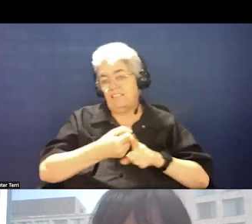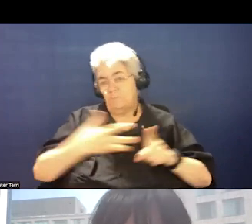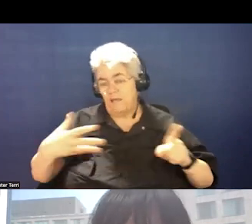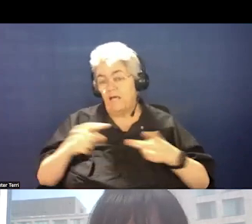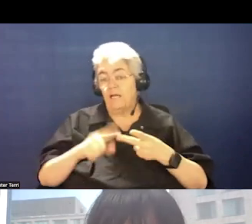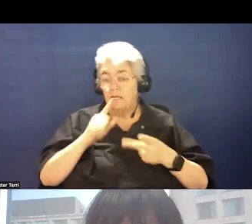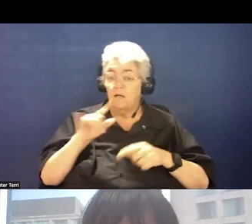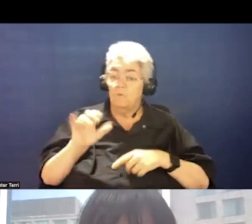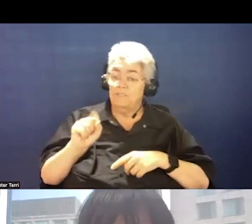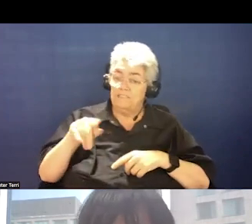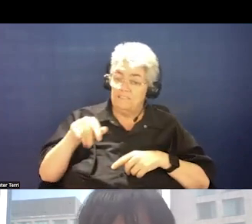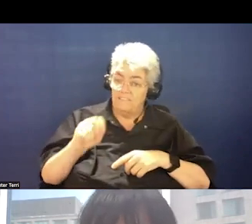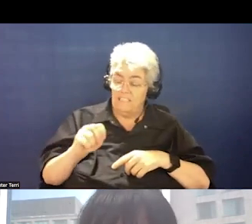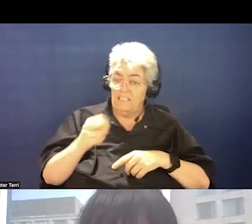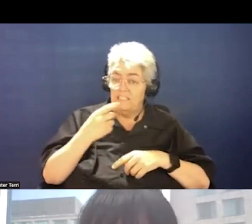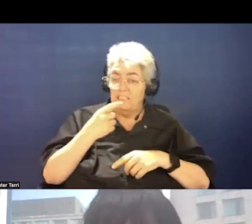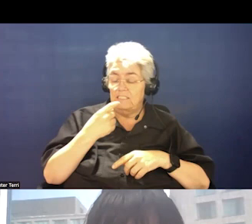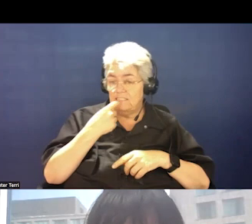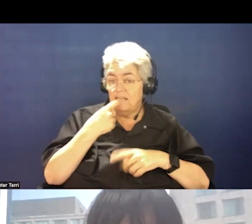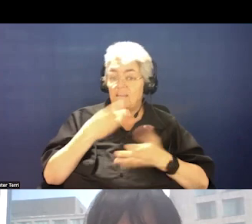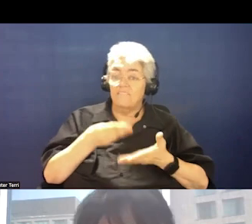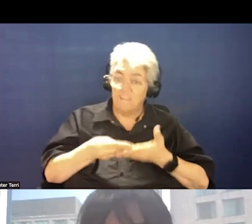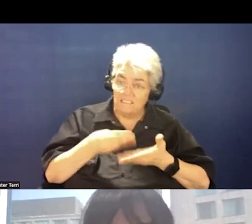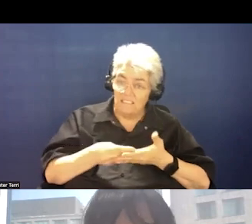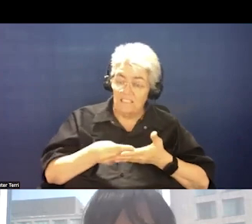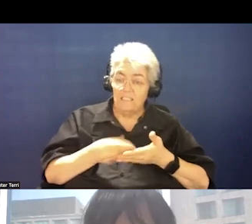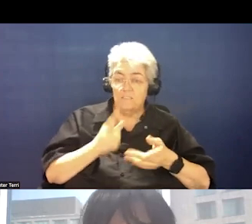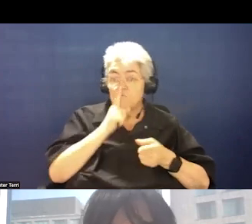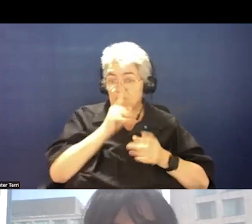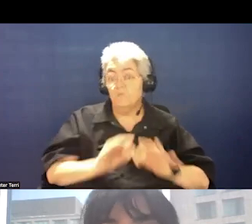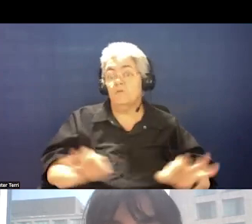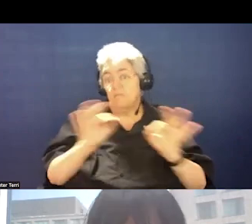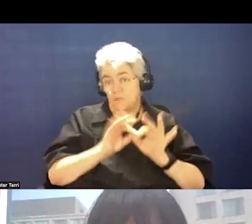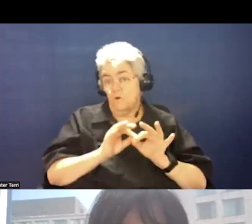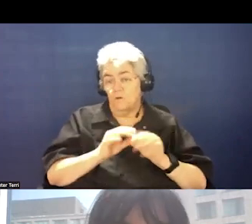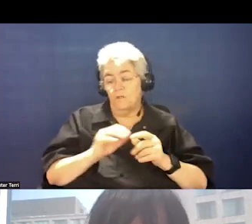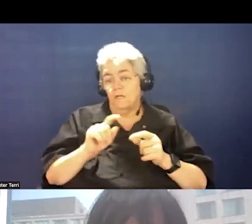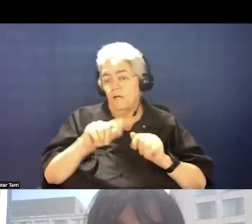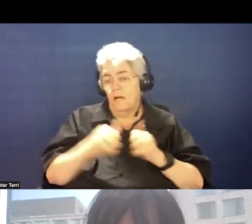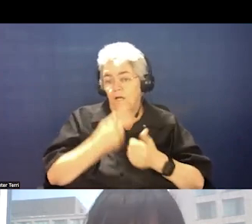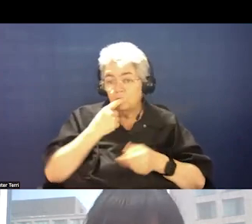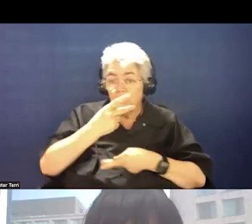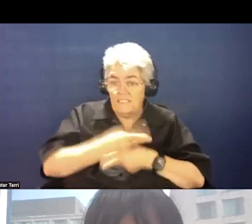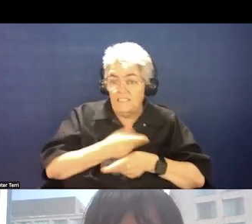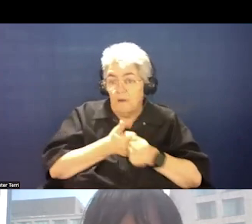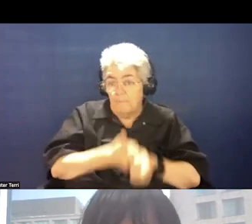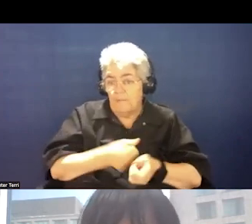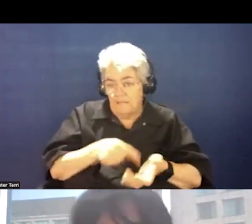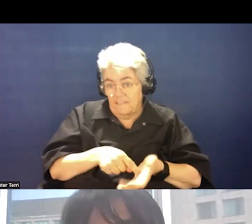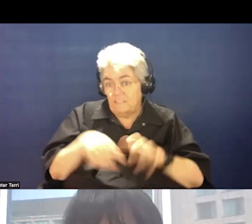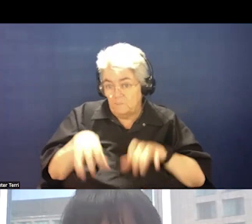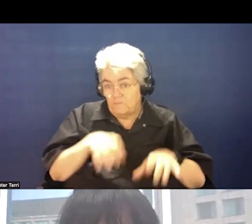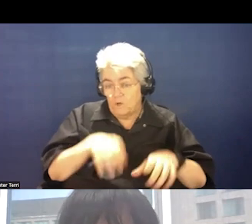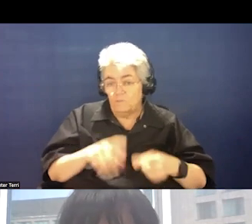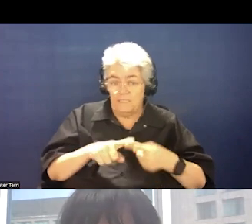Stephanie just spoke to, I think the funding is really critical, and the only way that we can keep up this great performance and